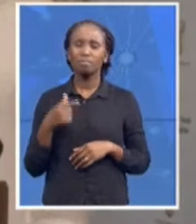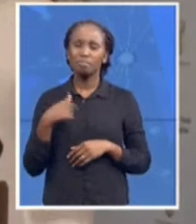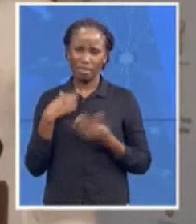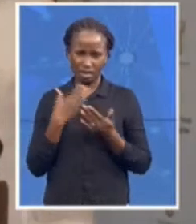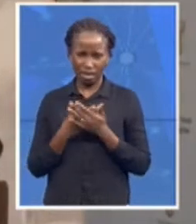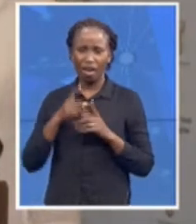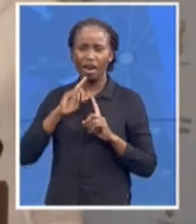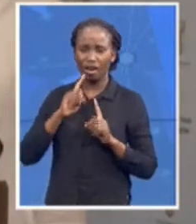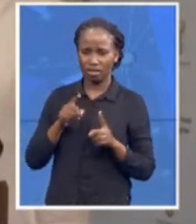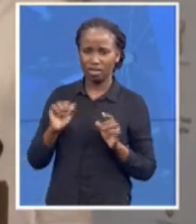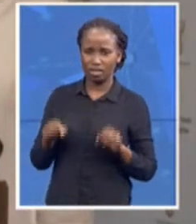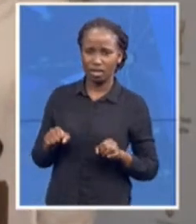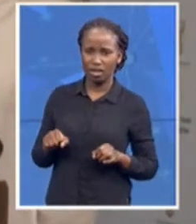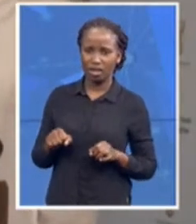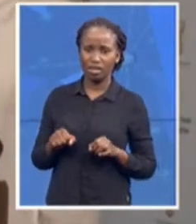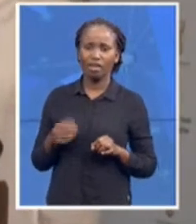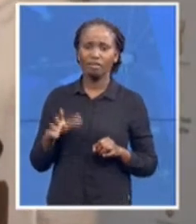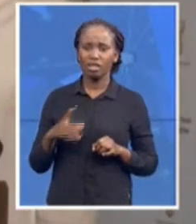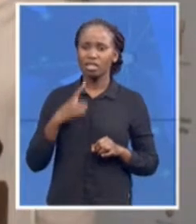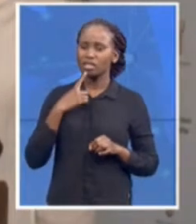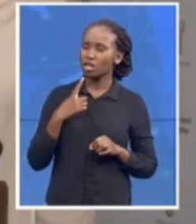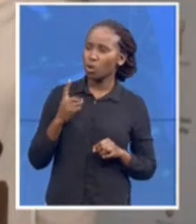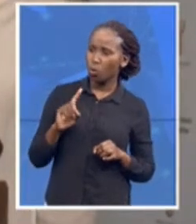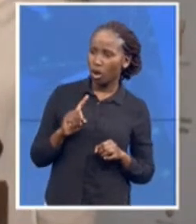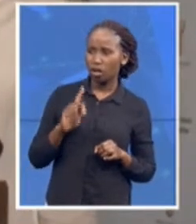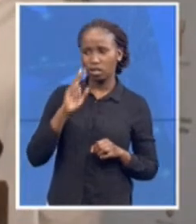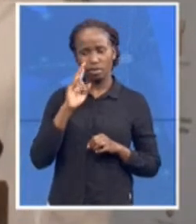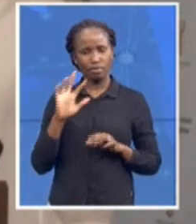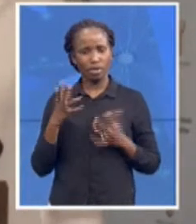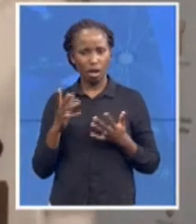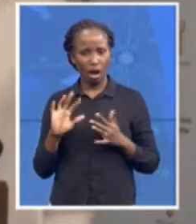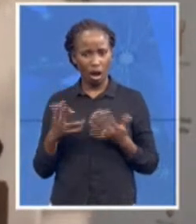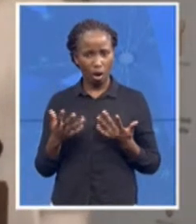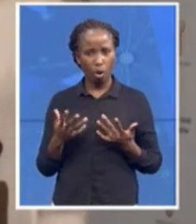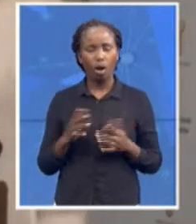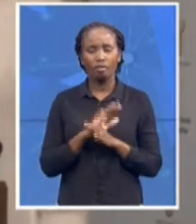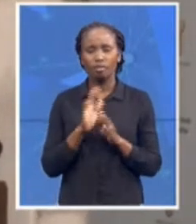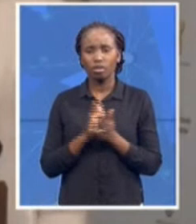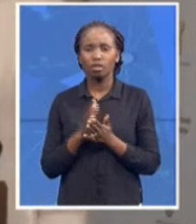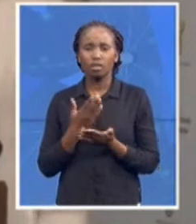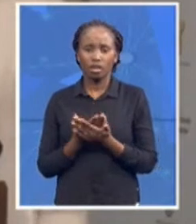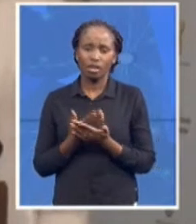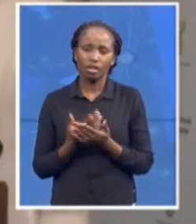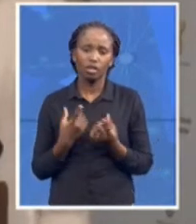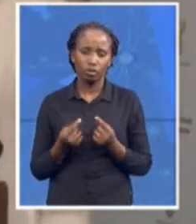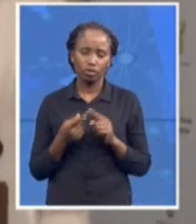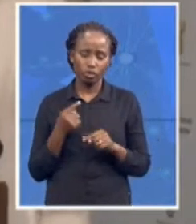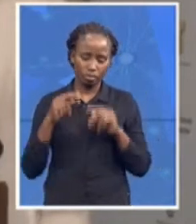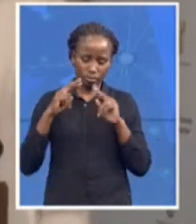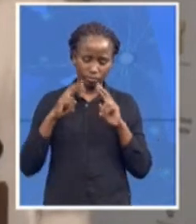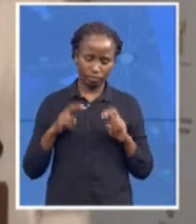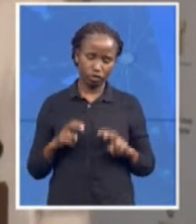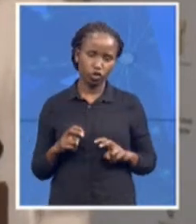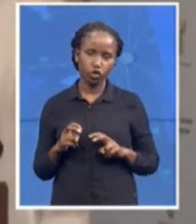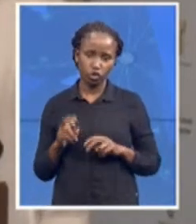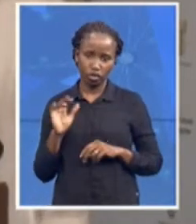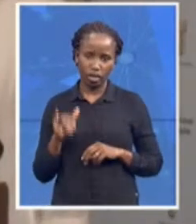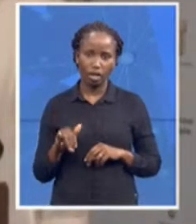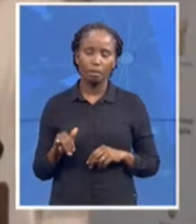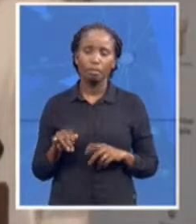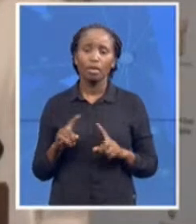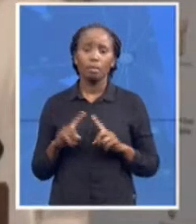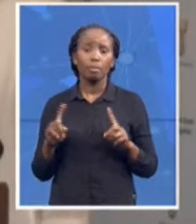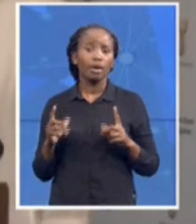say in this investigation, forensic investigation. It's better that